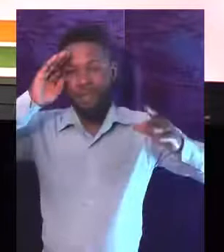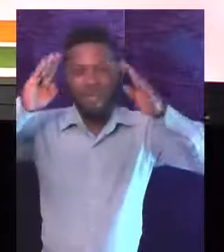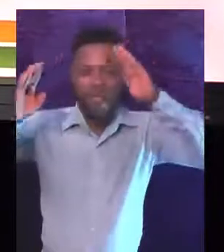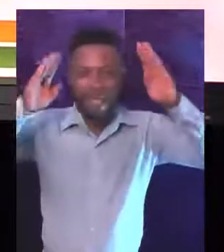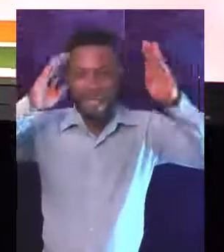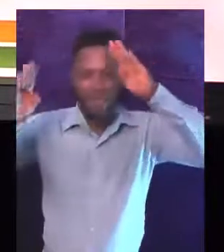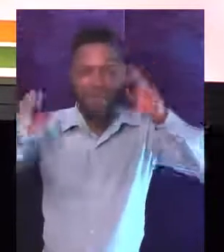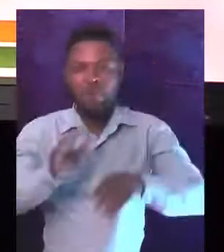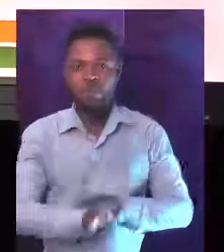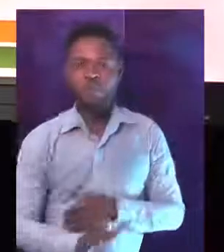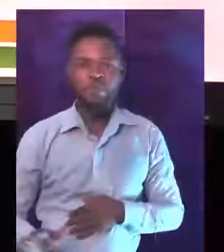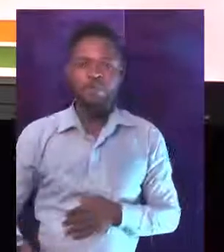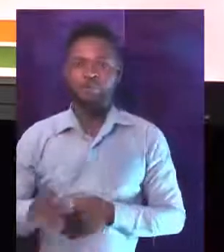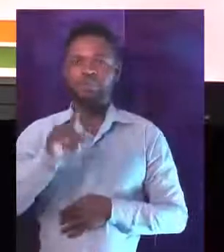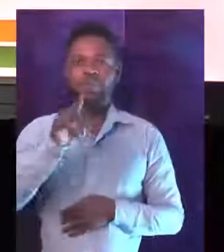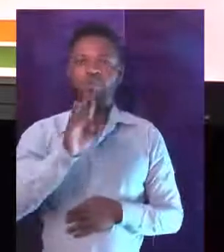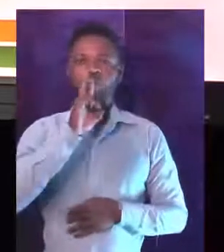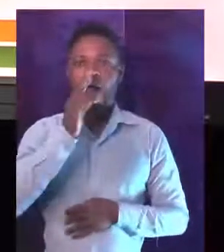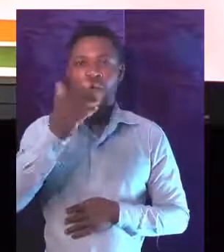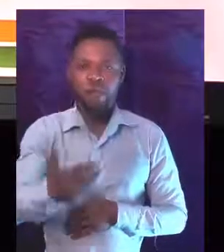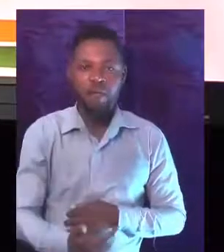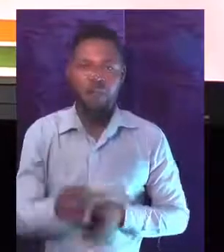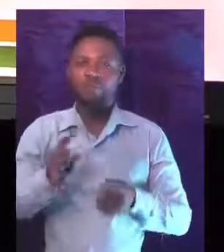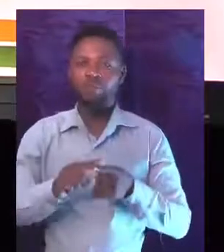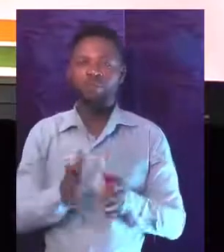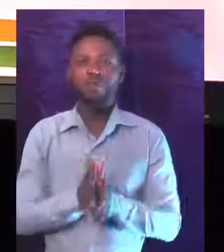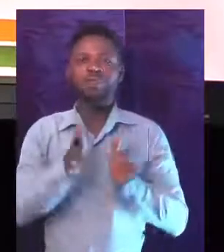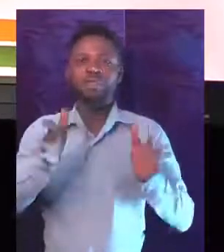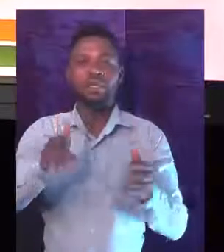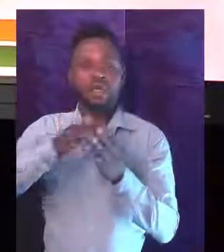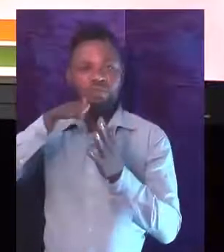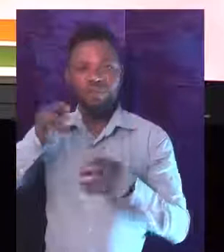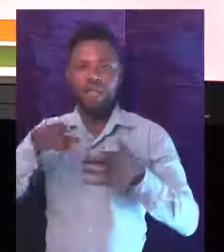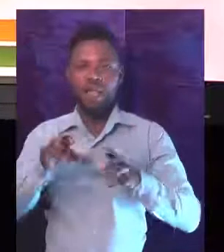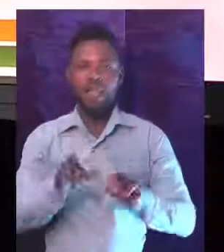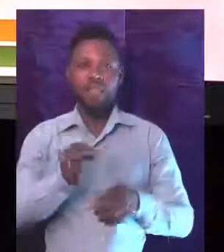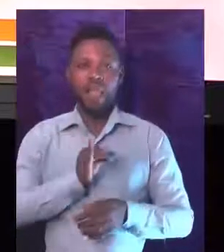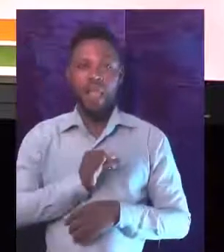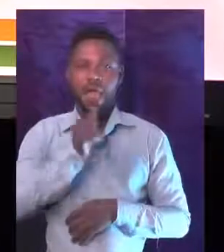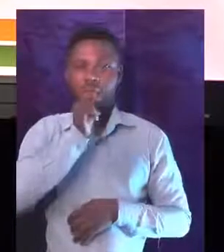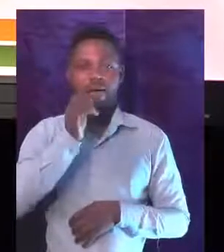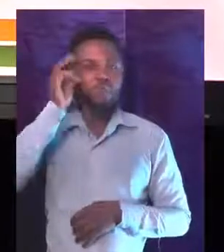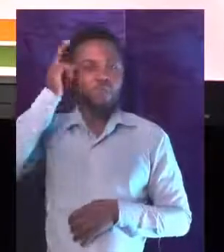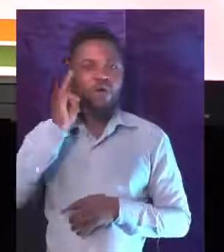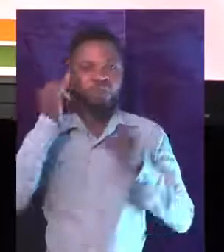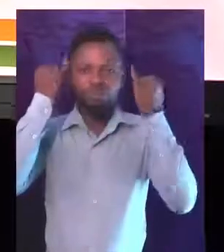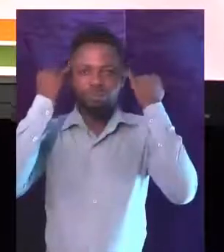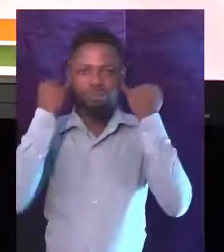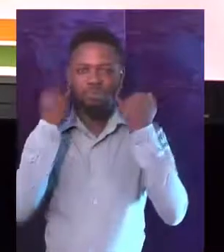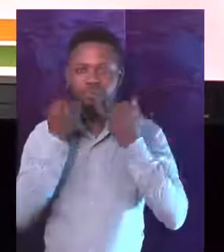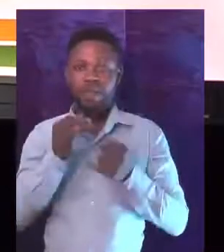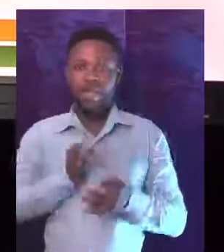Hello puppies! You are welcome to General Studies class. I am Uncle